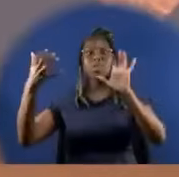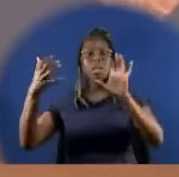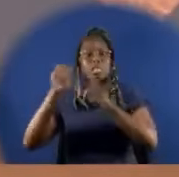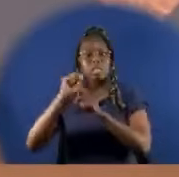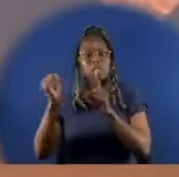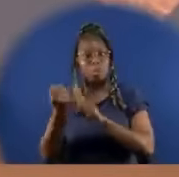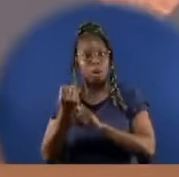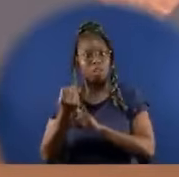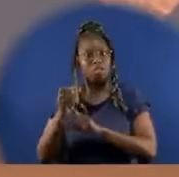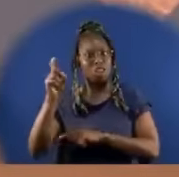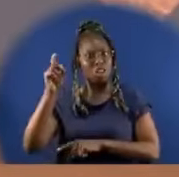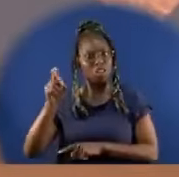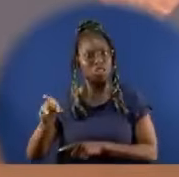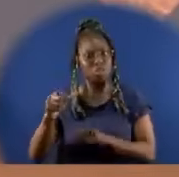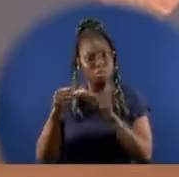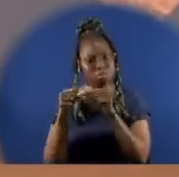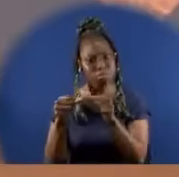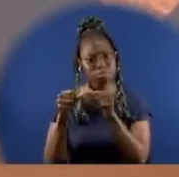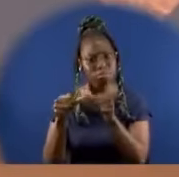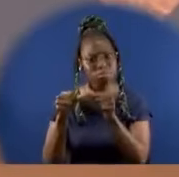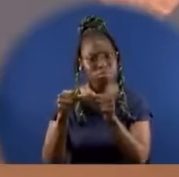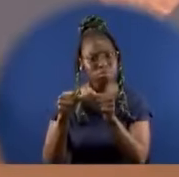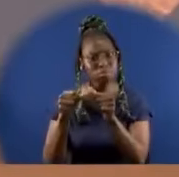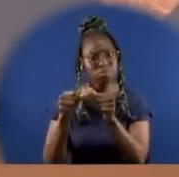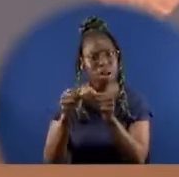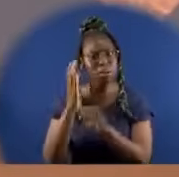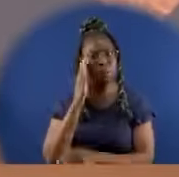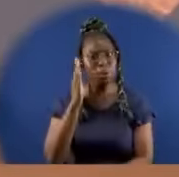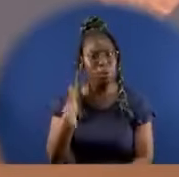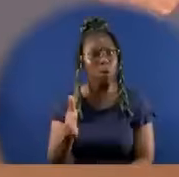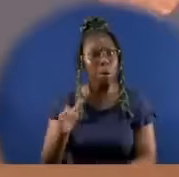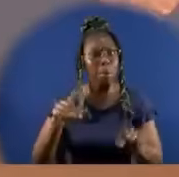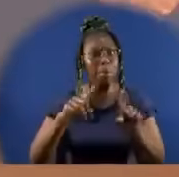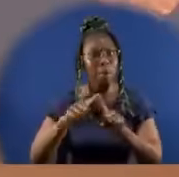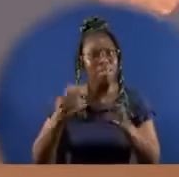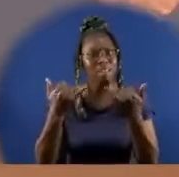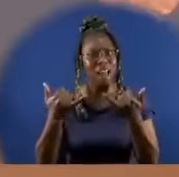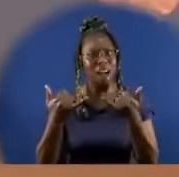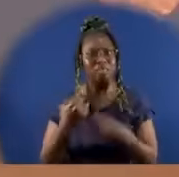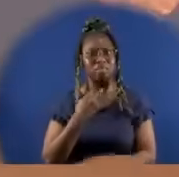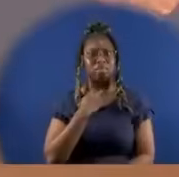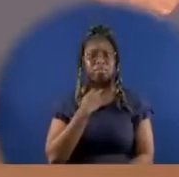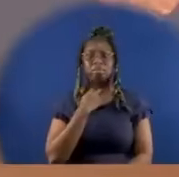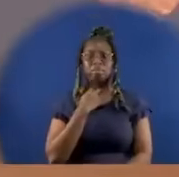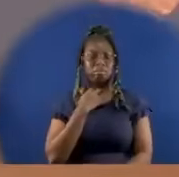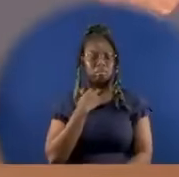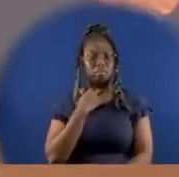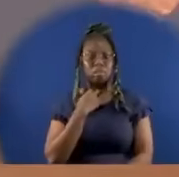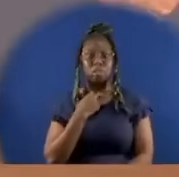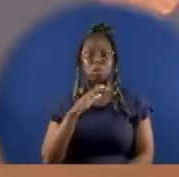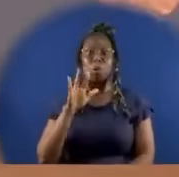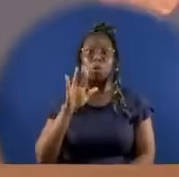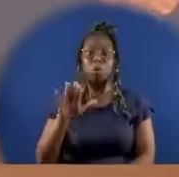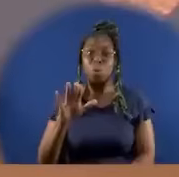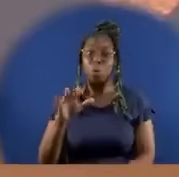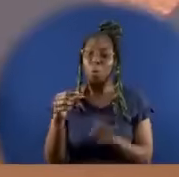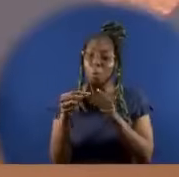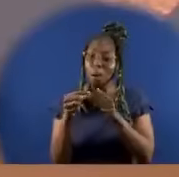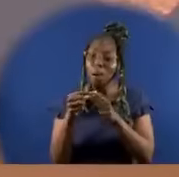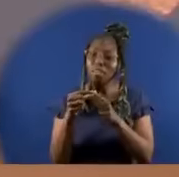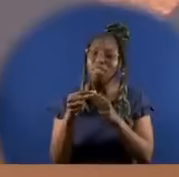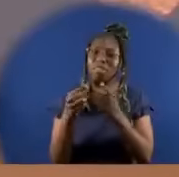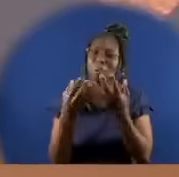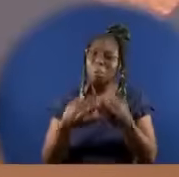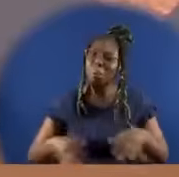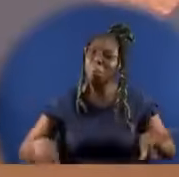been going in the right direction. And so I came to suggest that our words matter, brothers and sisters. That's why the